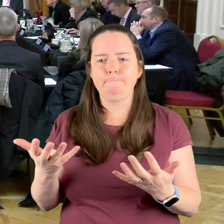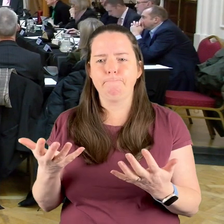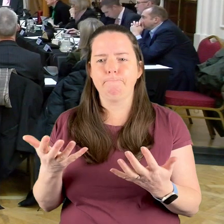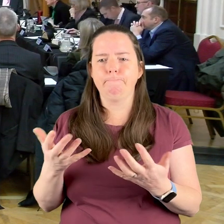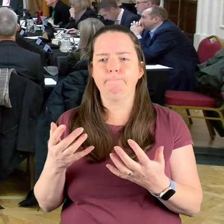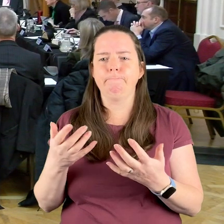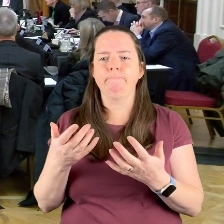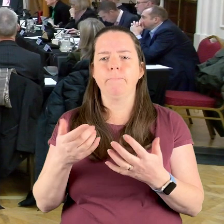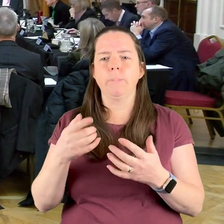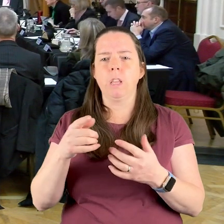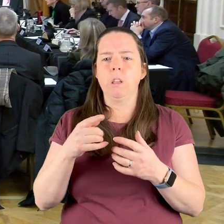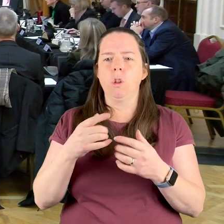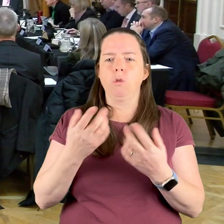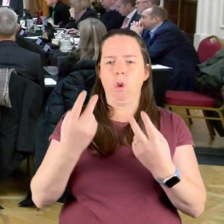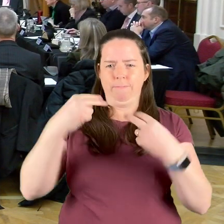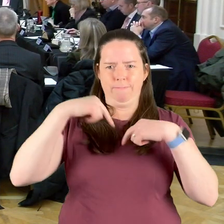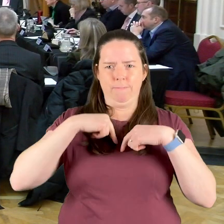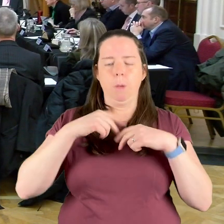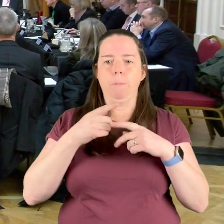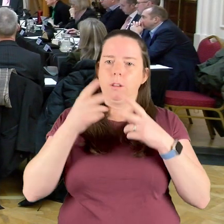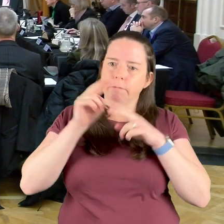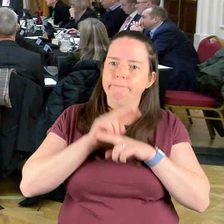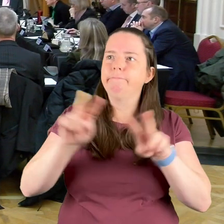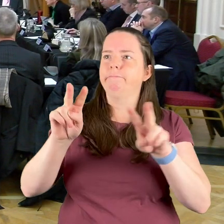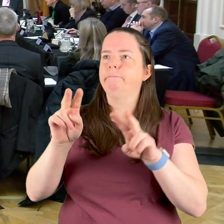just internal, inward looking, including